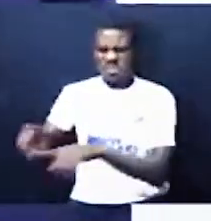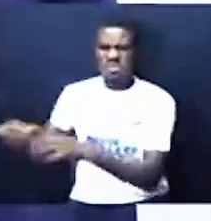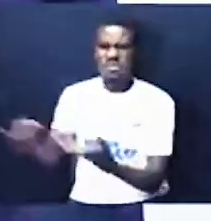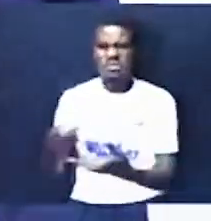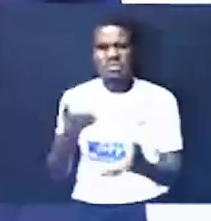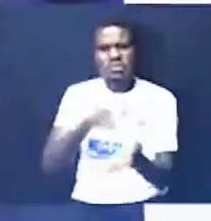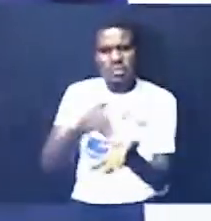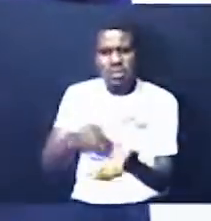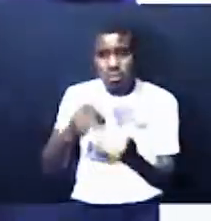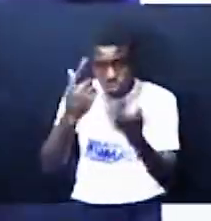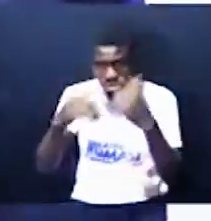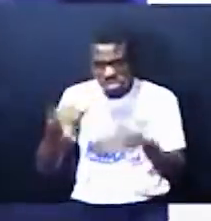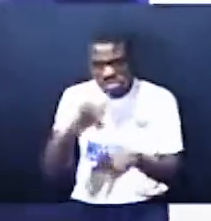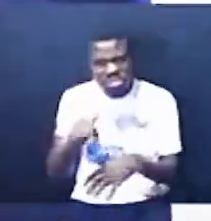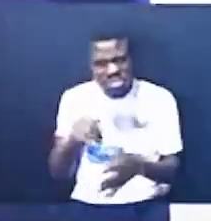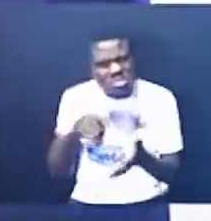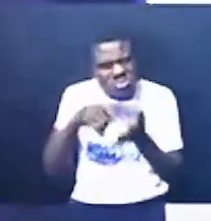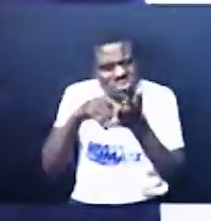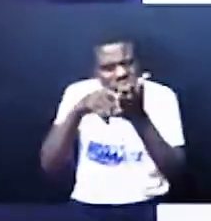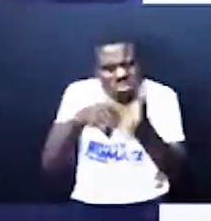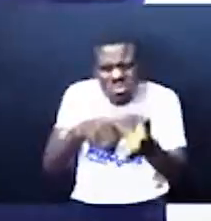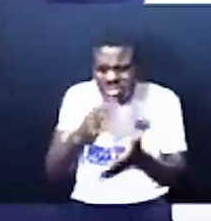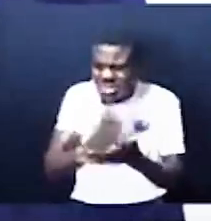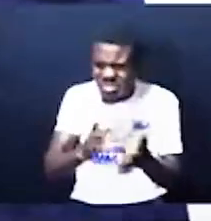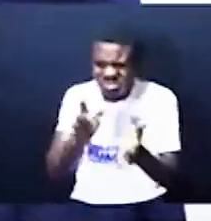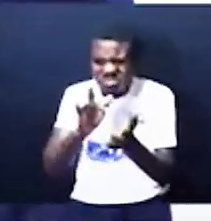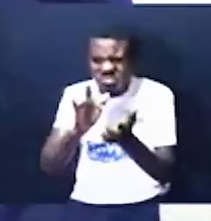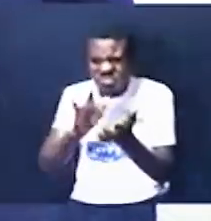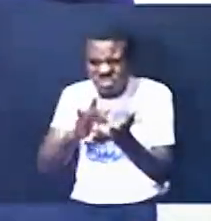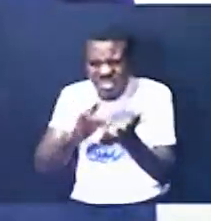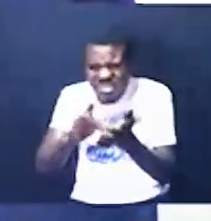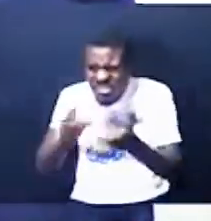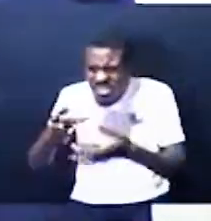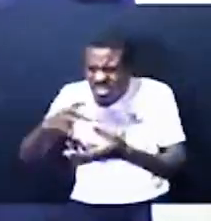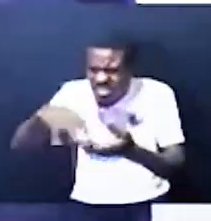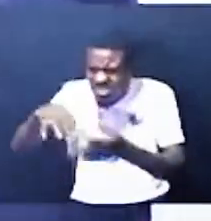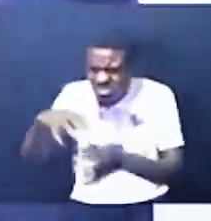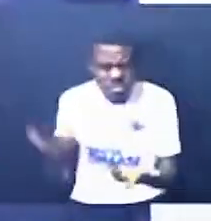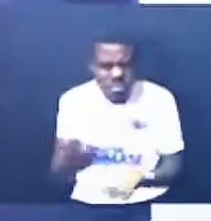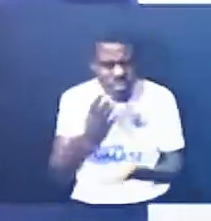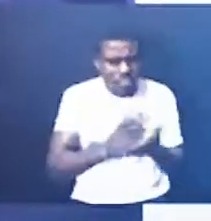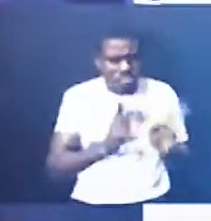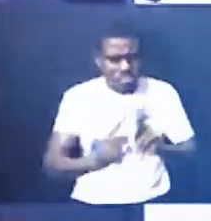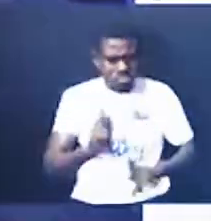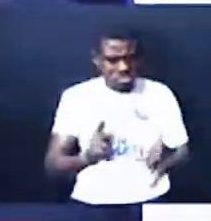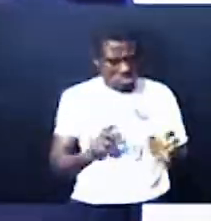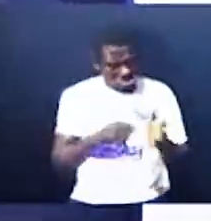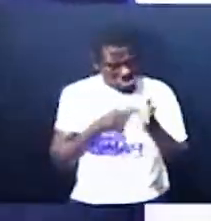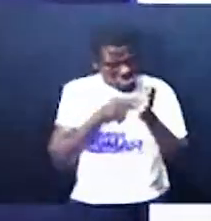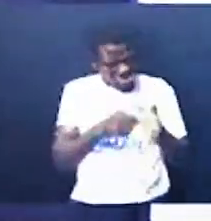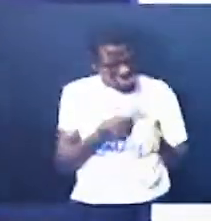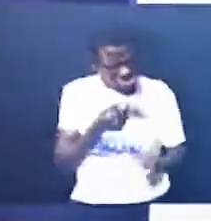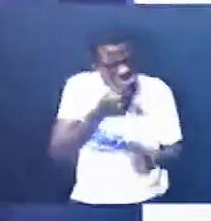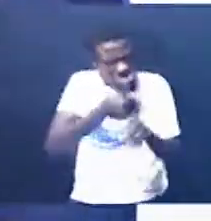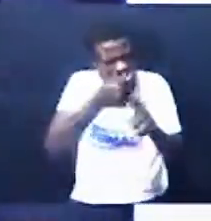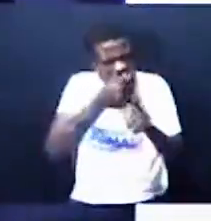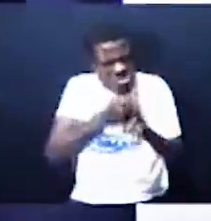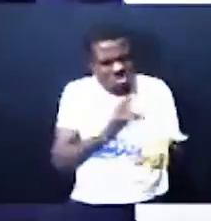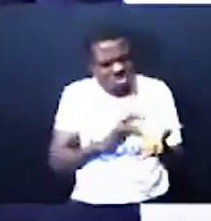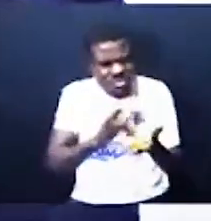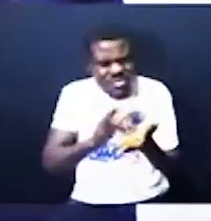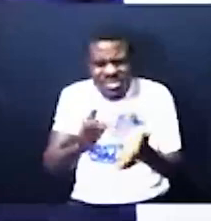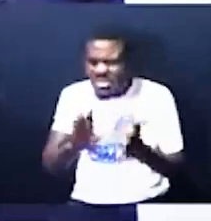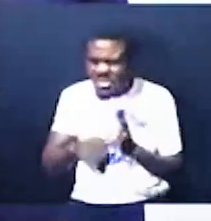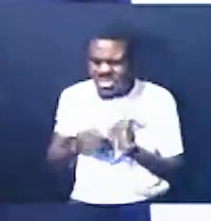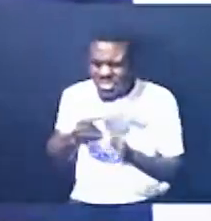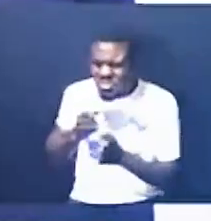They'll be pointing to some concoctions. They'll be pointing to people who will be prescribing their own medicine and directing